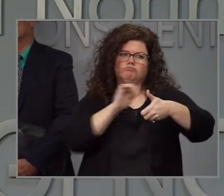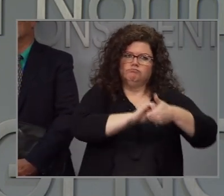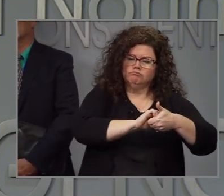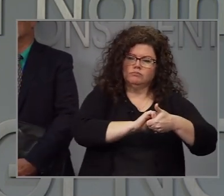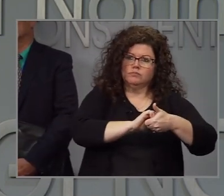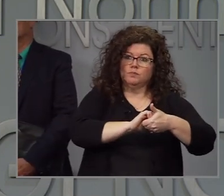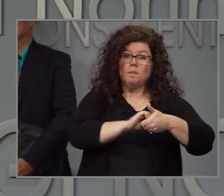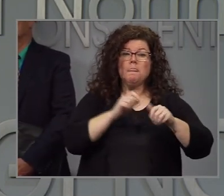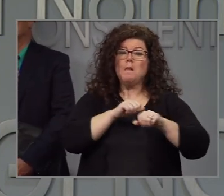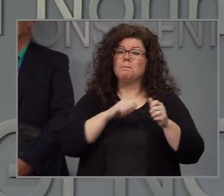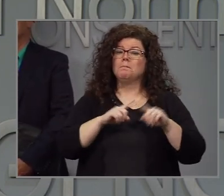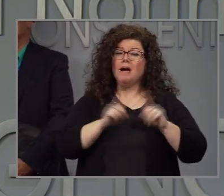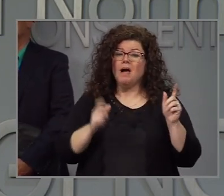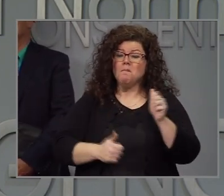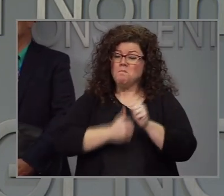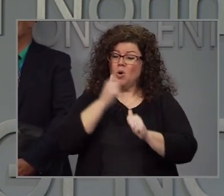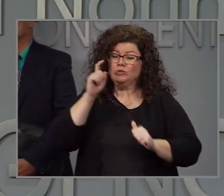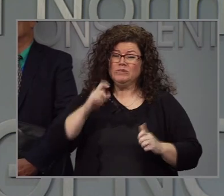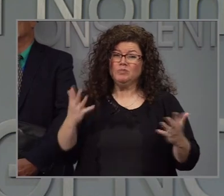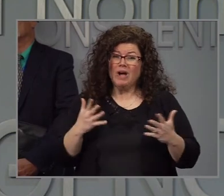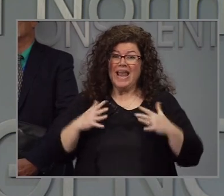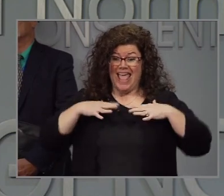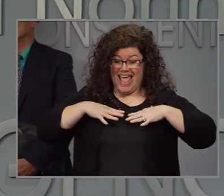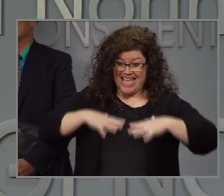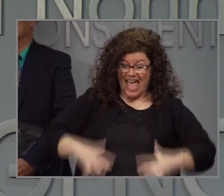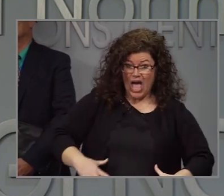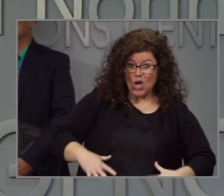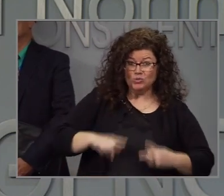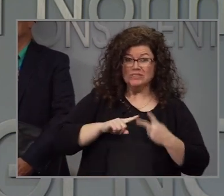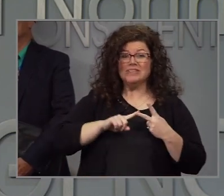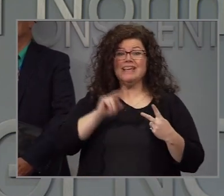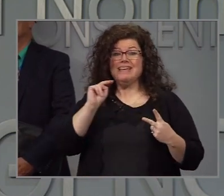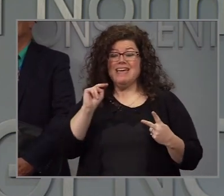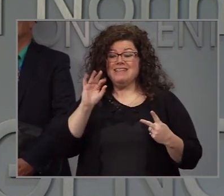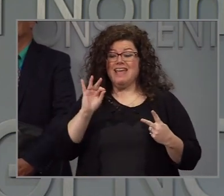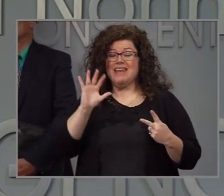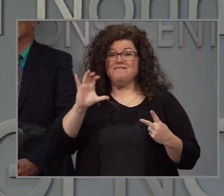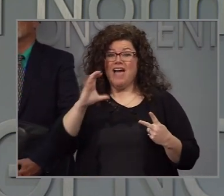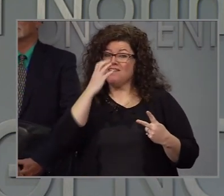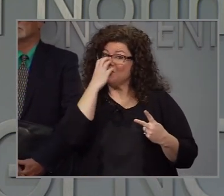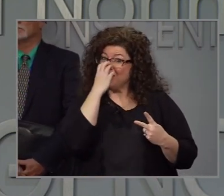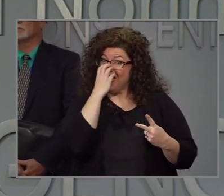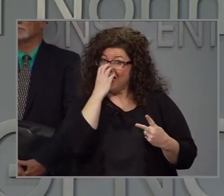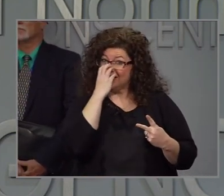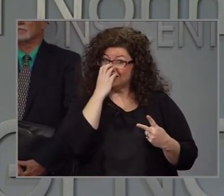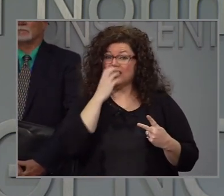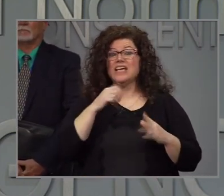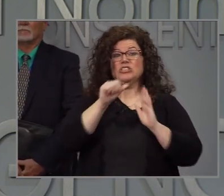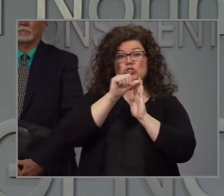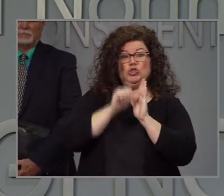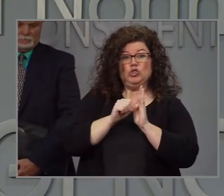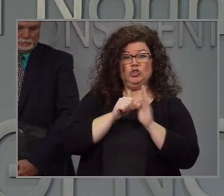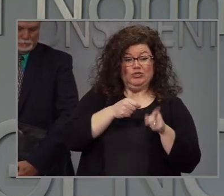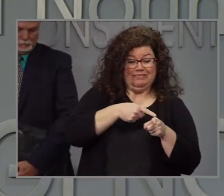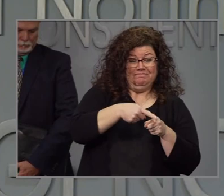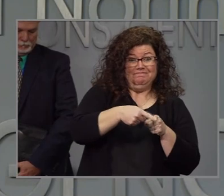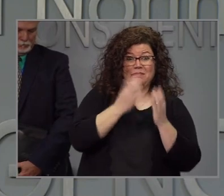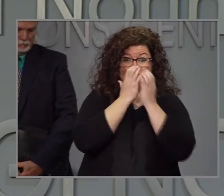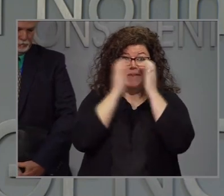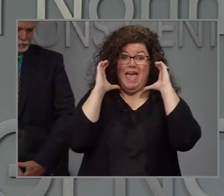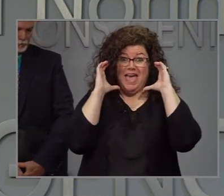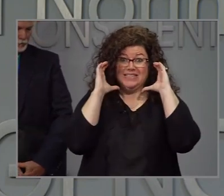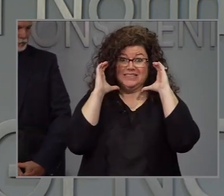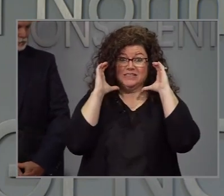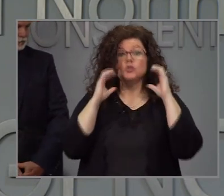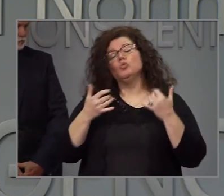in greatest need are gowns, N95 masks, and surgical masks. We're still purchasing other items in